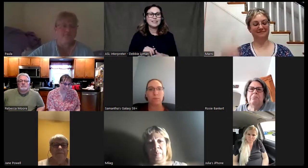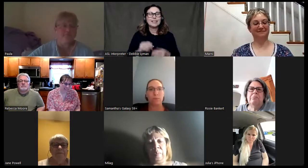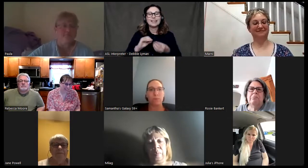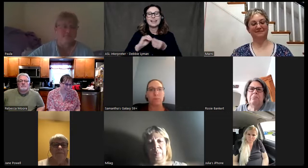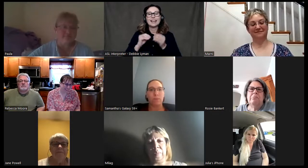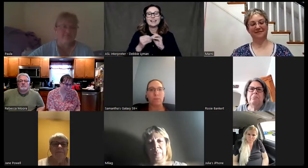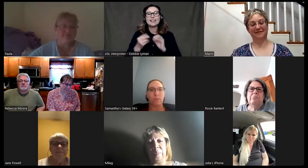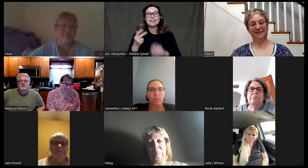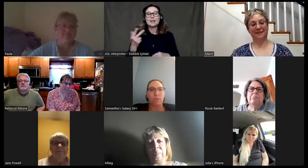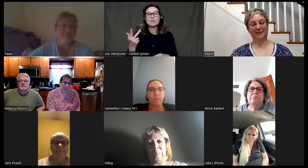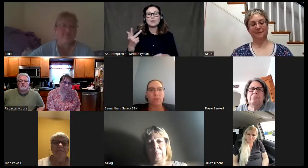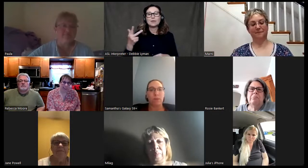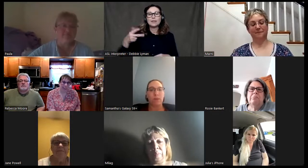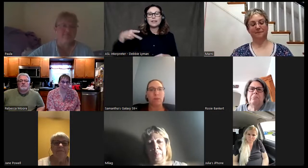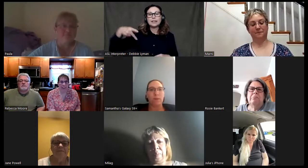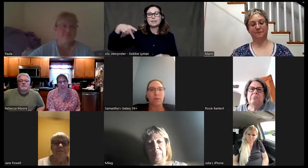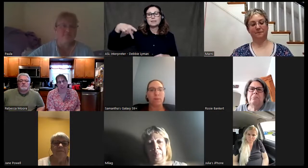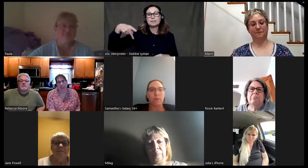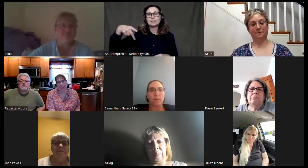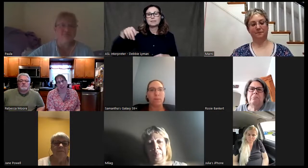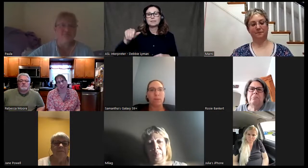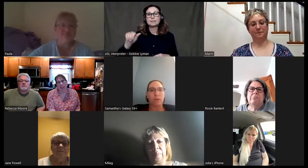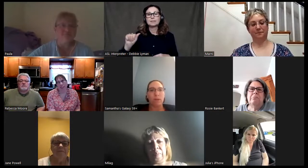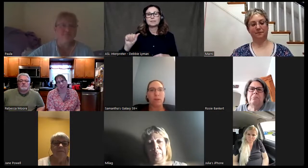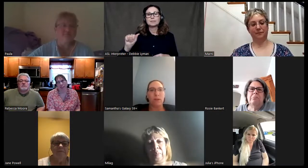Marnie, okay, number 3.